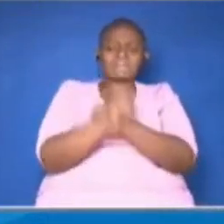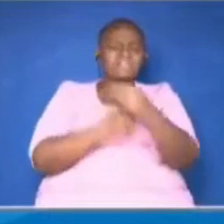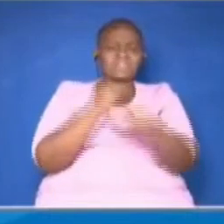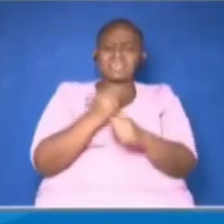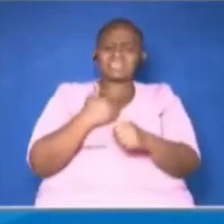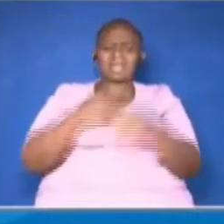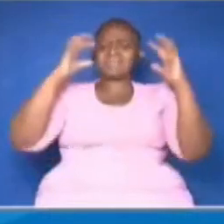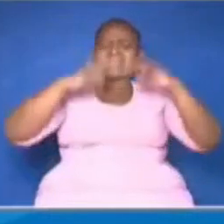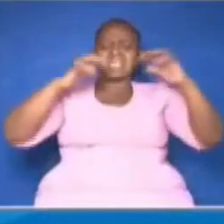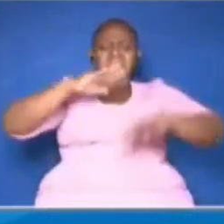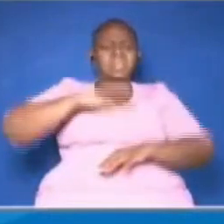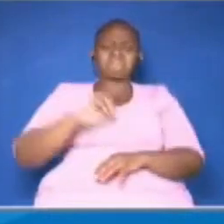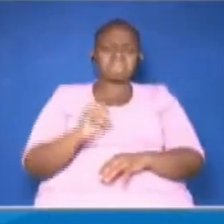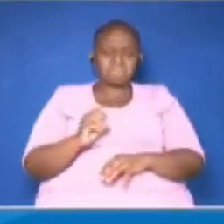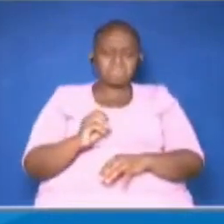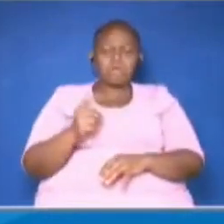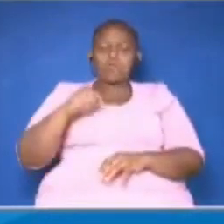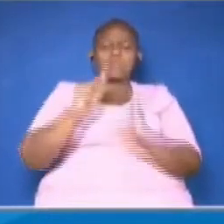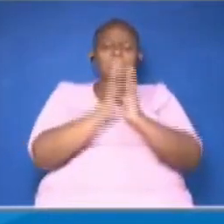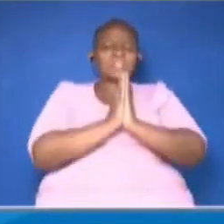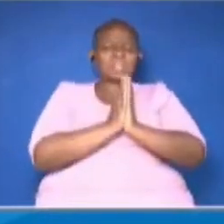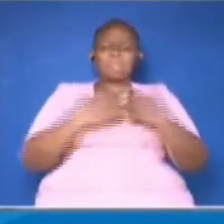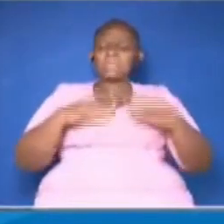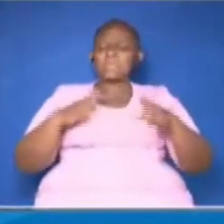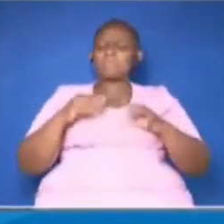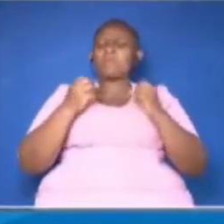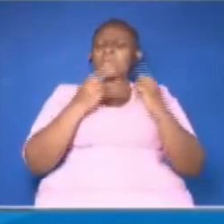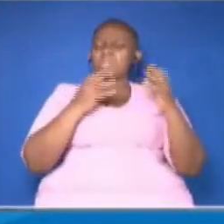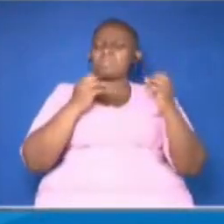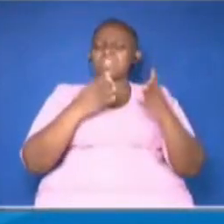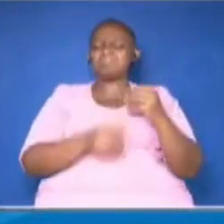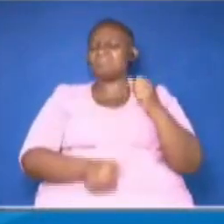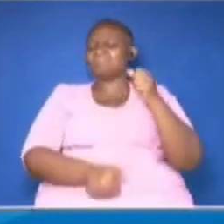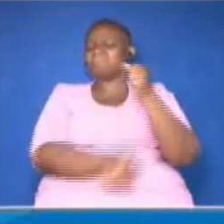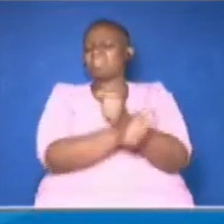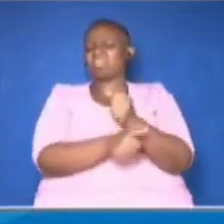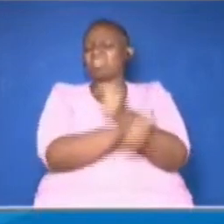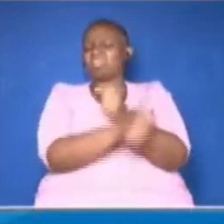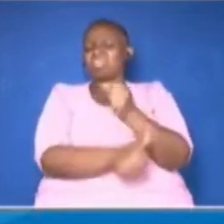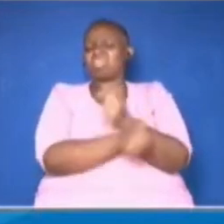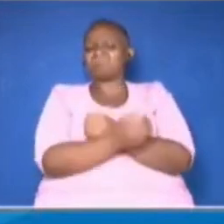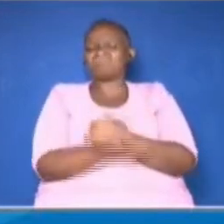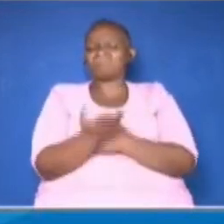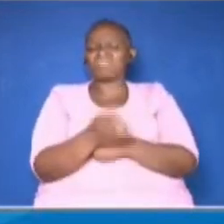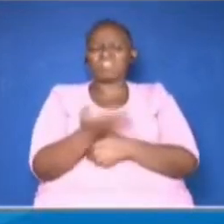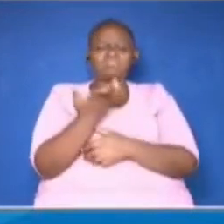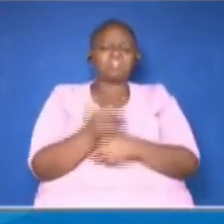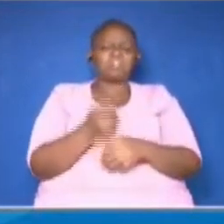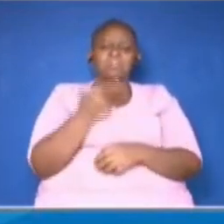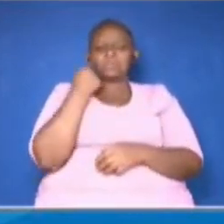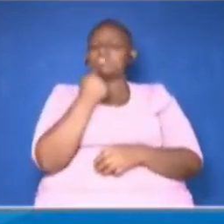this field. Many people mocked us and said, look at these ones.